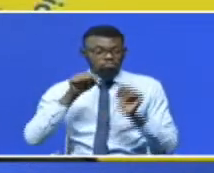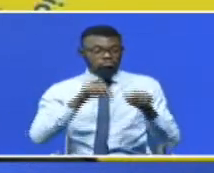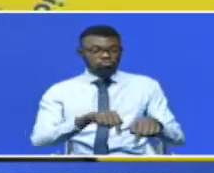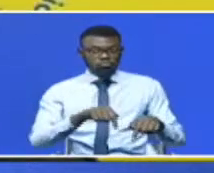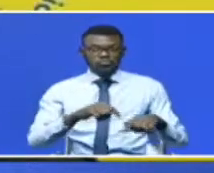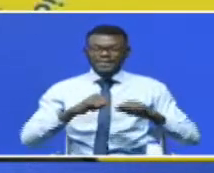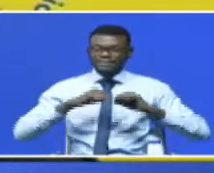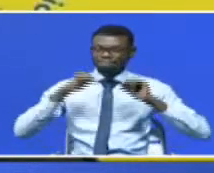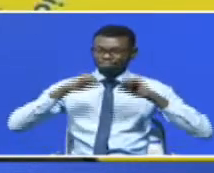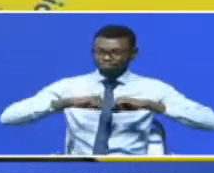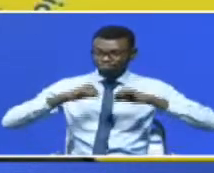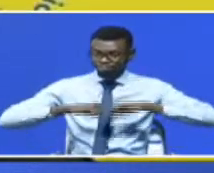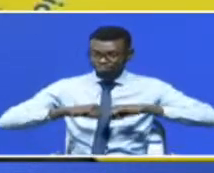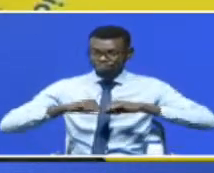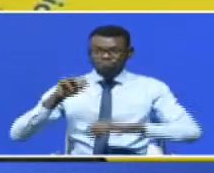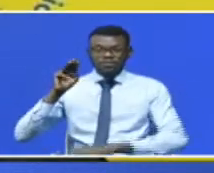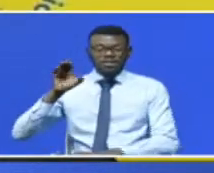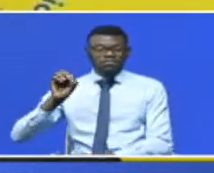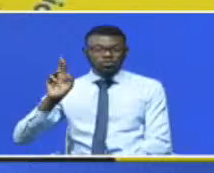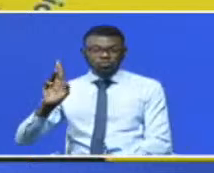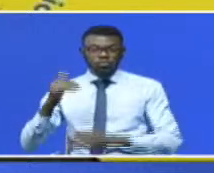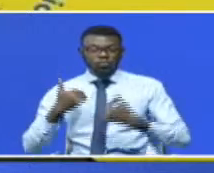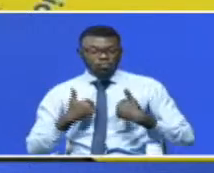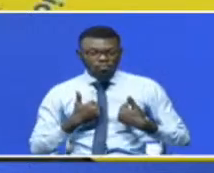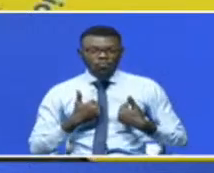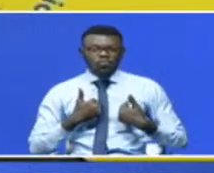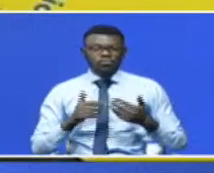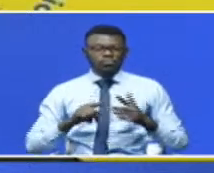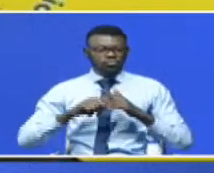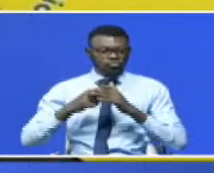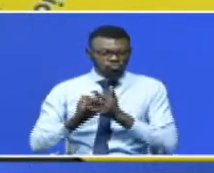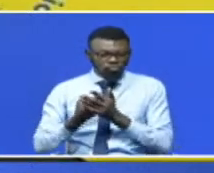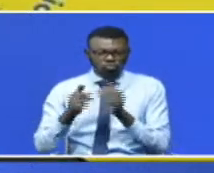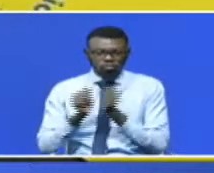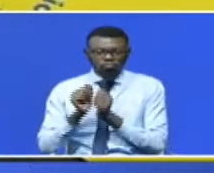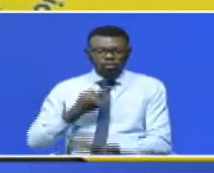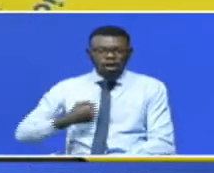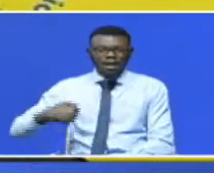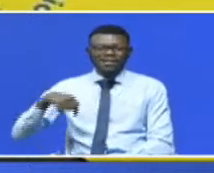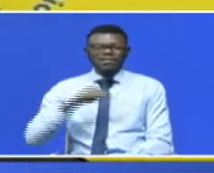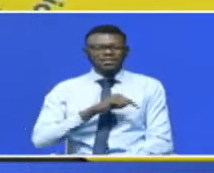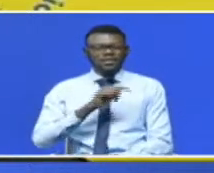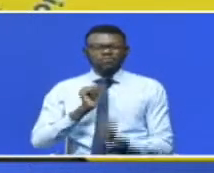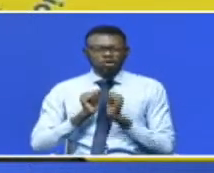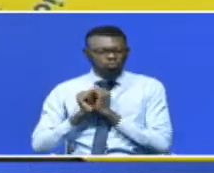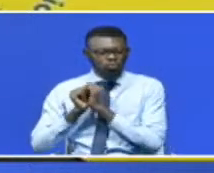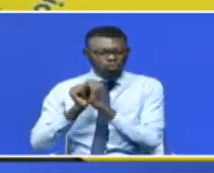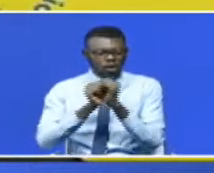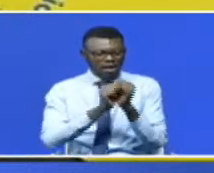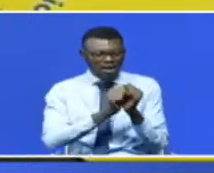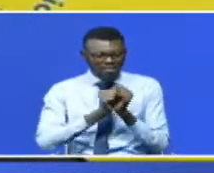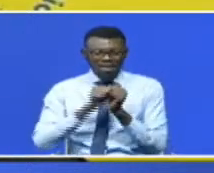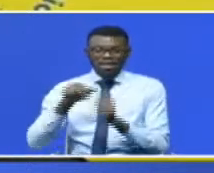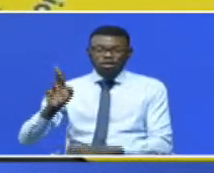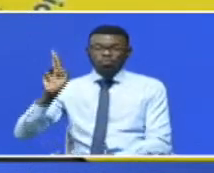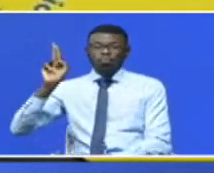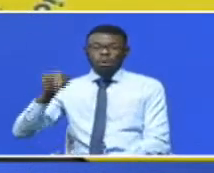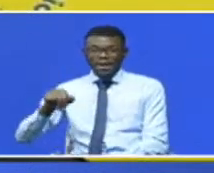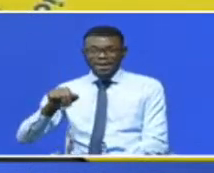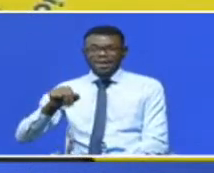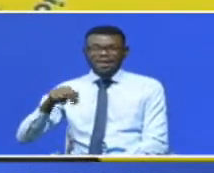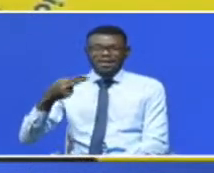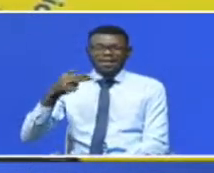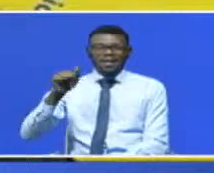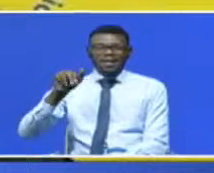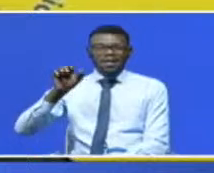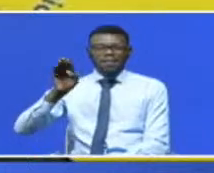this memorandum of understanding, which is a new starting point for us to bring together, our comparative advantage as UN Habitat, as a foundation,